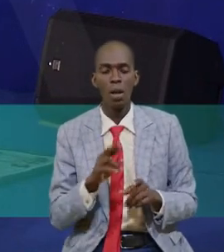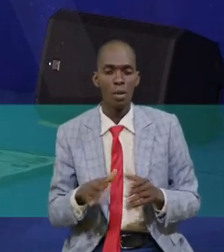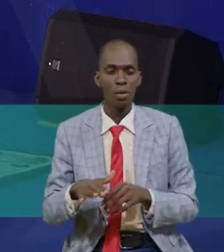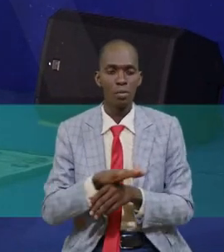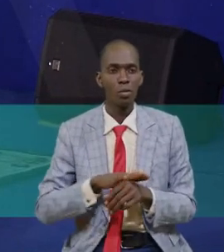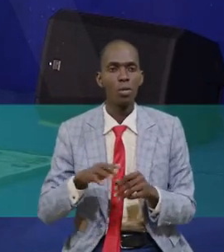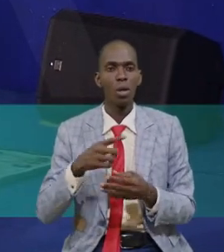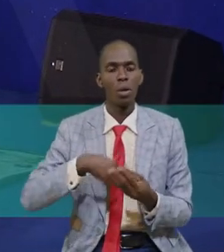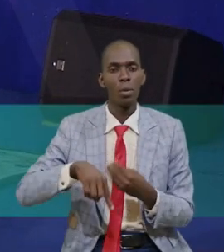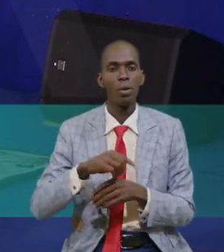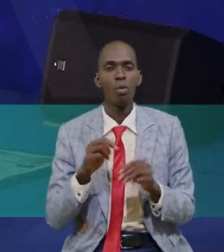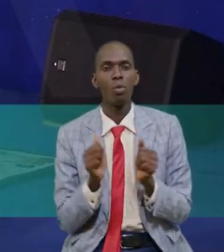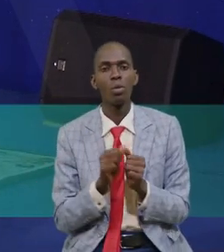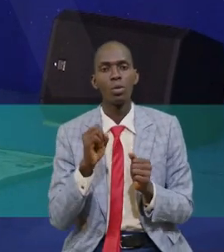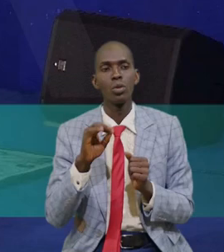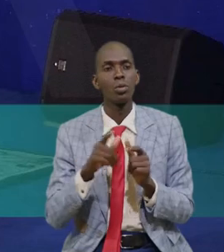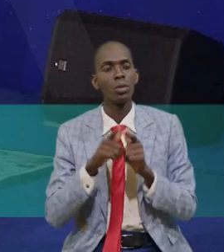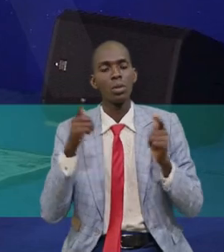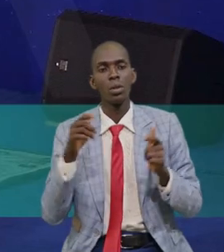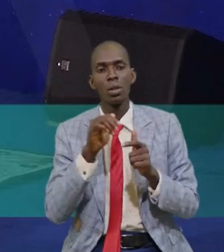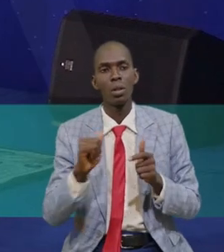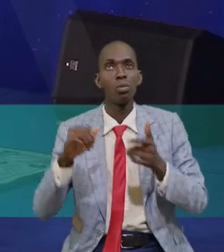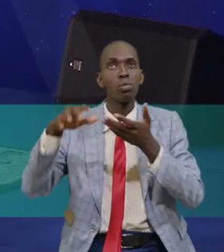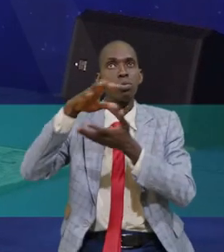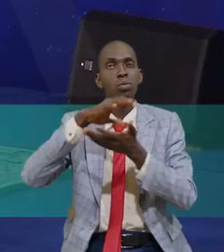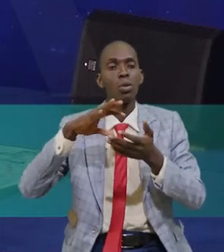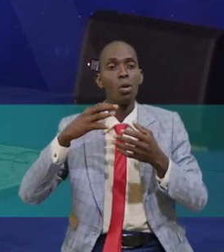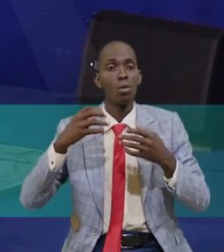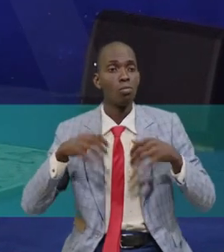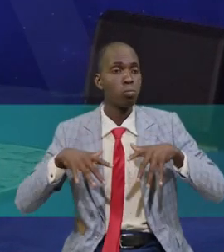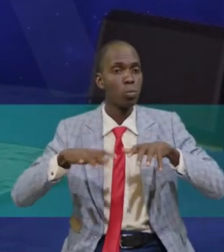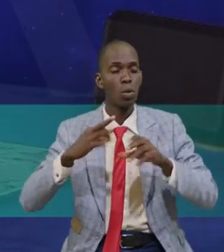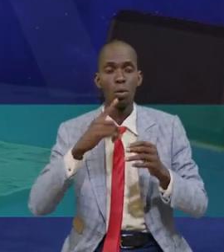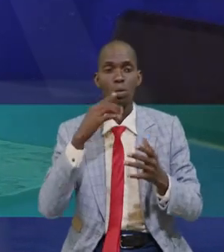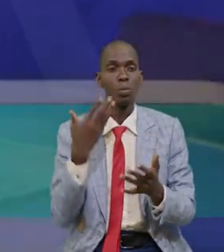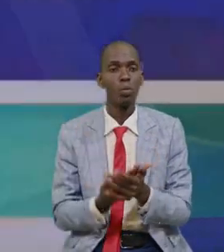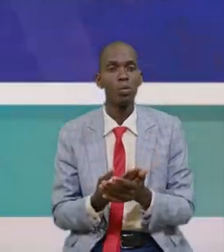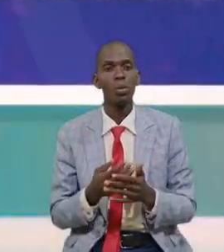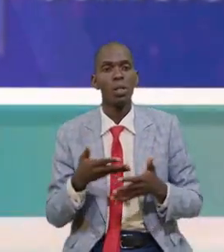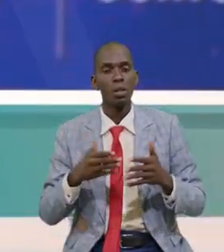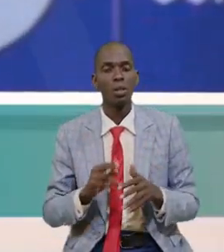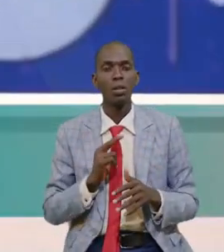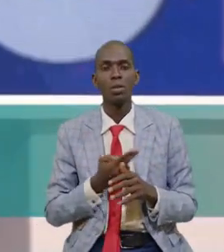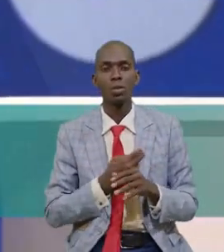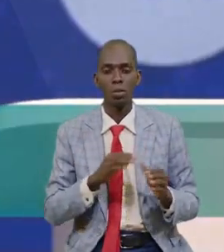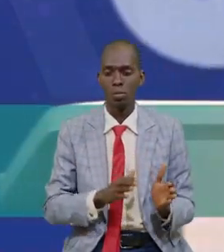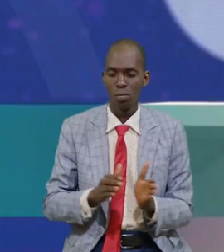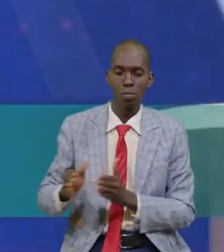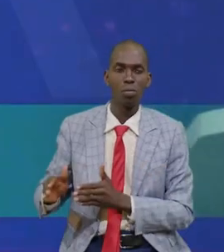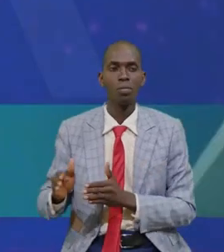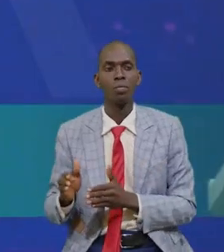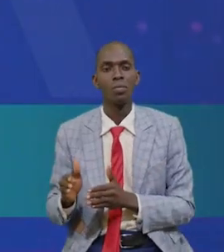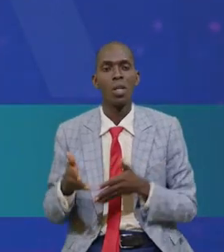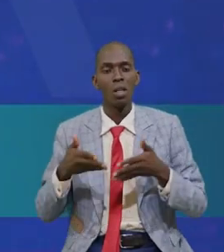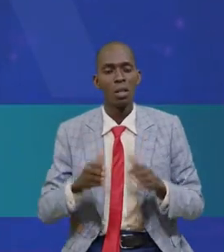about with so great a cloud of witnesses, let us lay aside. Let